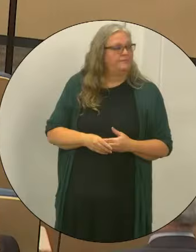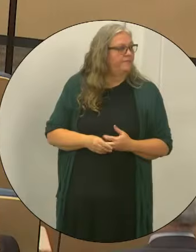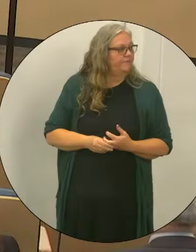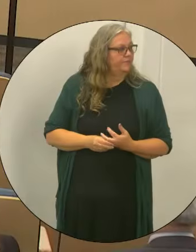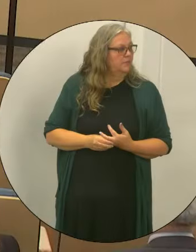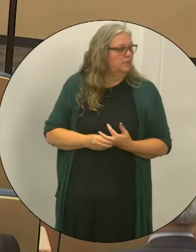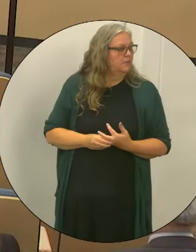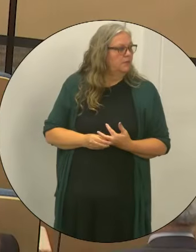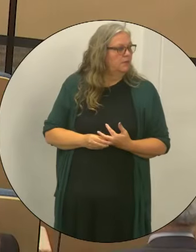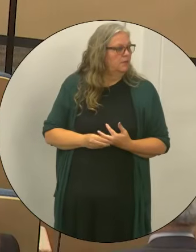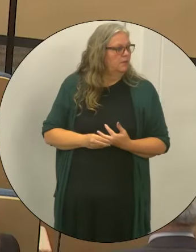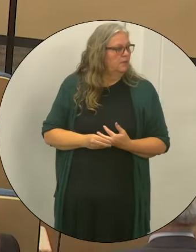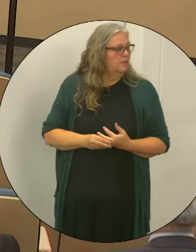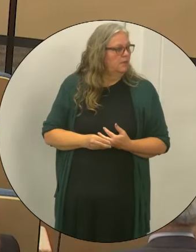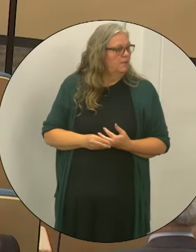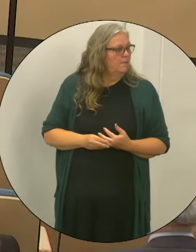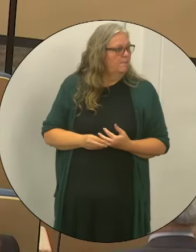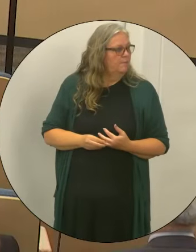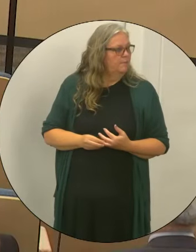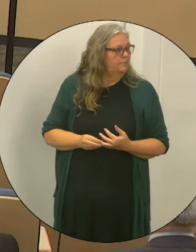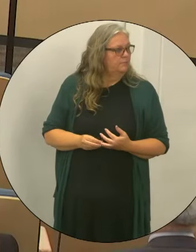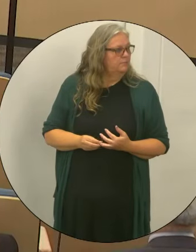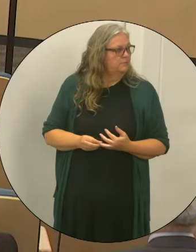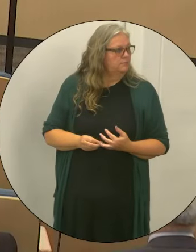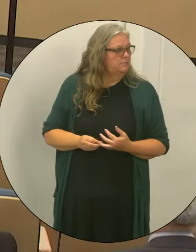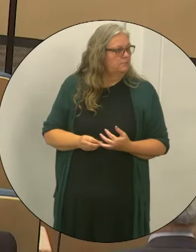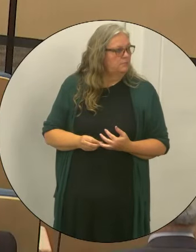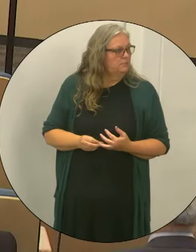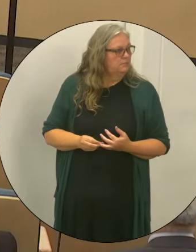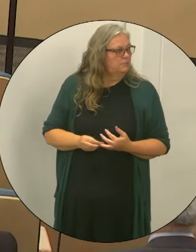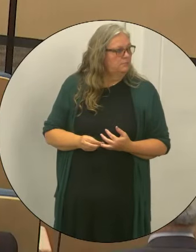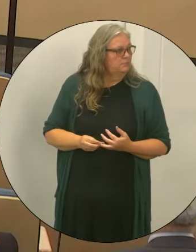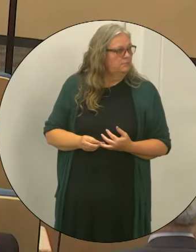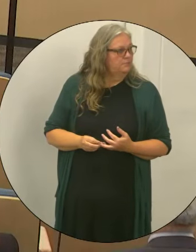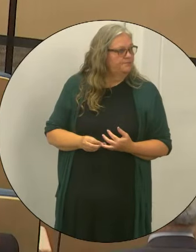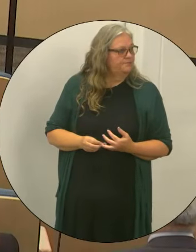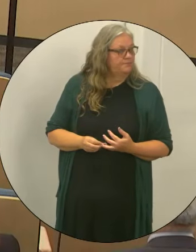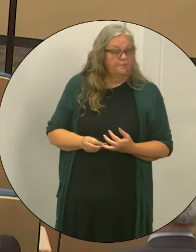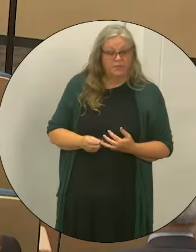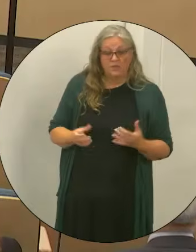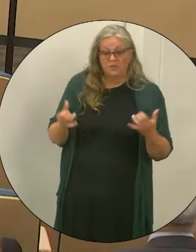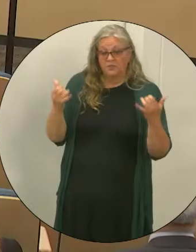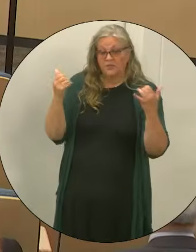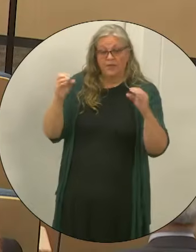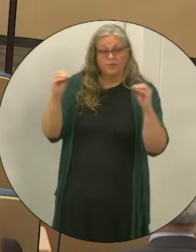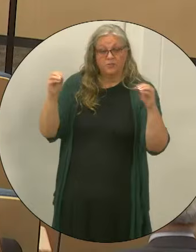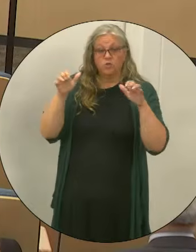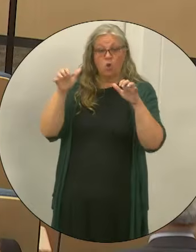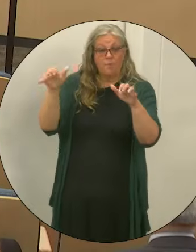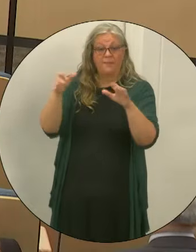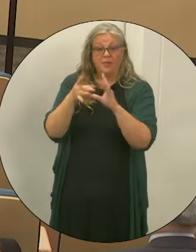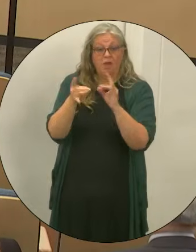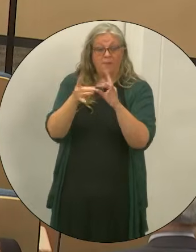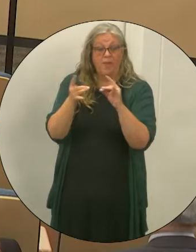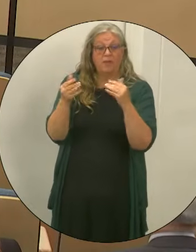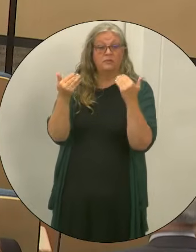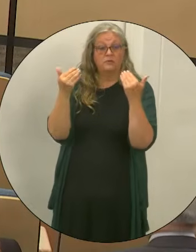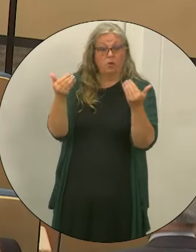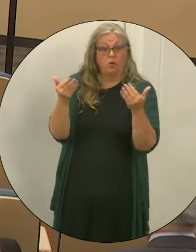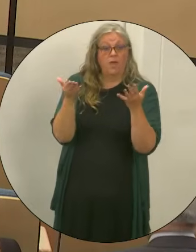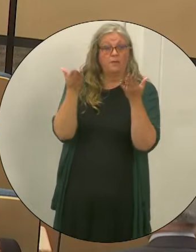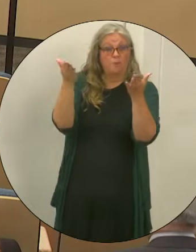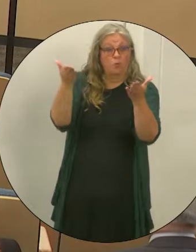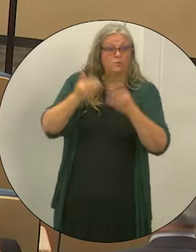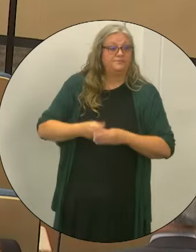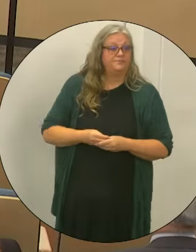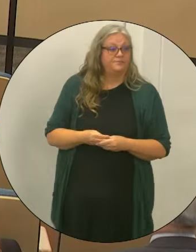add you to 5.01. Okay, thank you. Okay, seeing as there is no public comment, I will entertain a